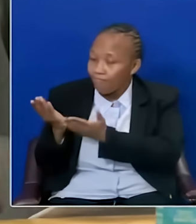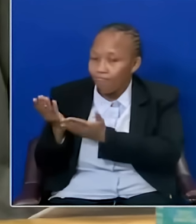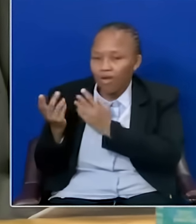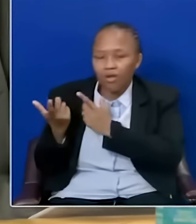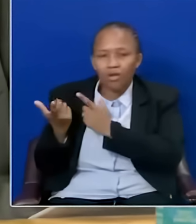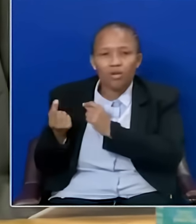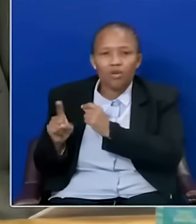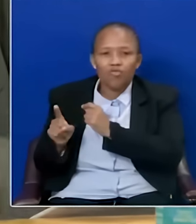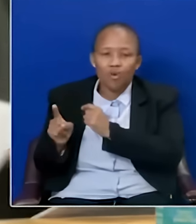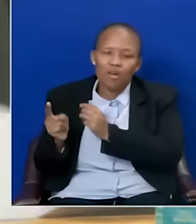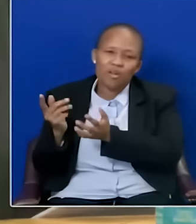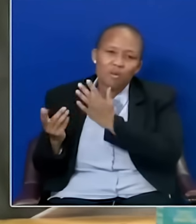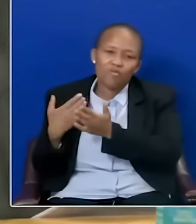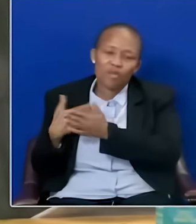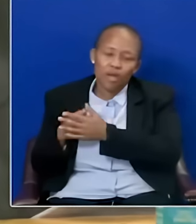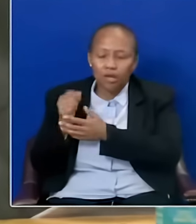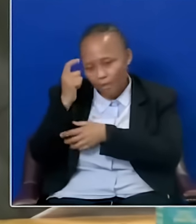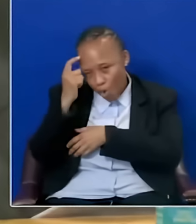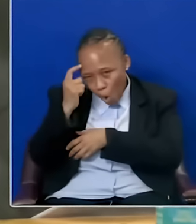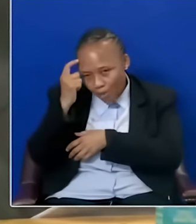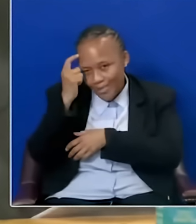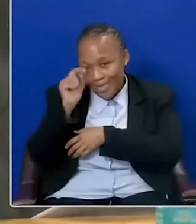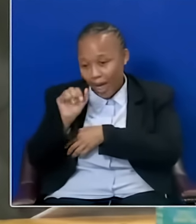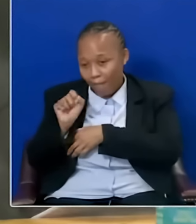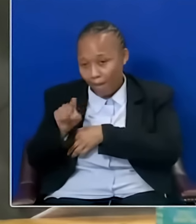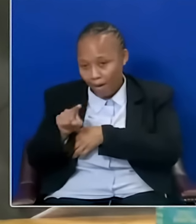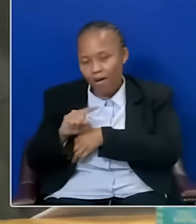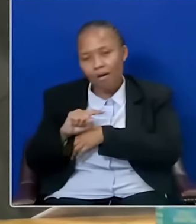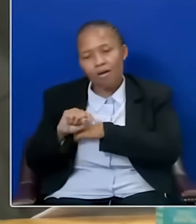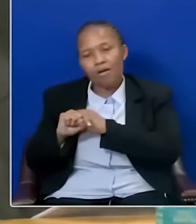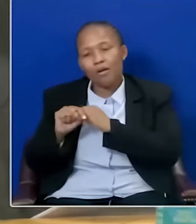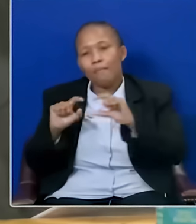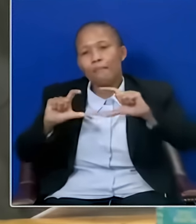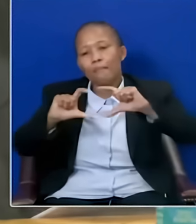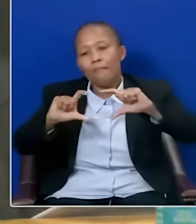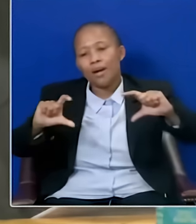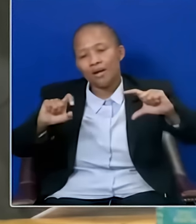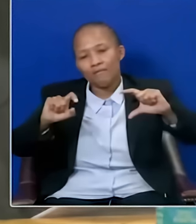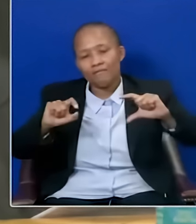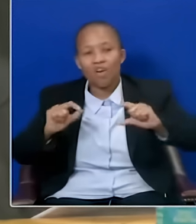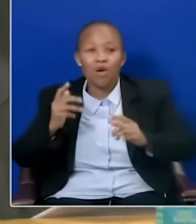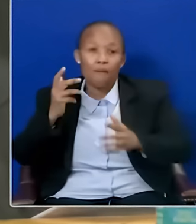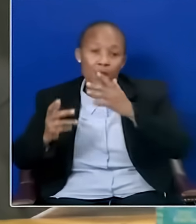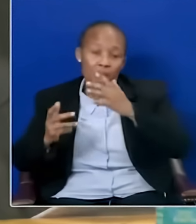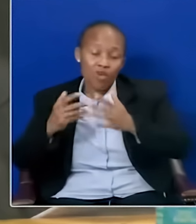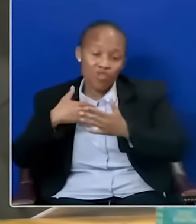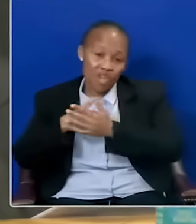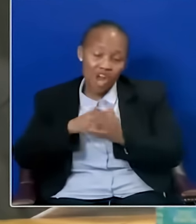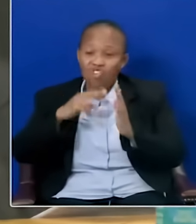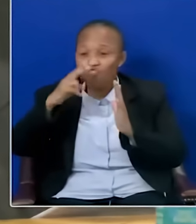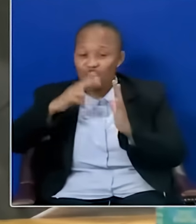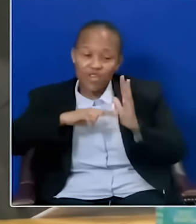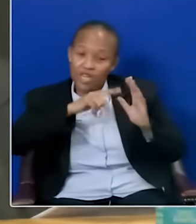just consider that paragraph and maybe read for the Commission what you state in that sentence